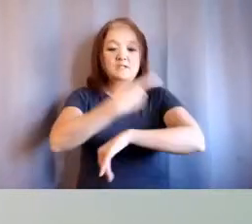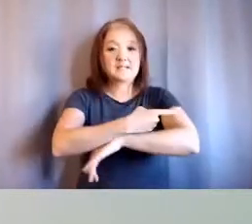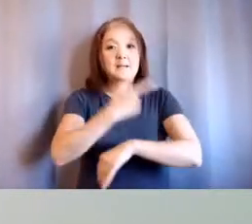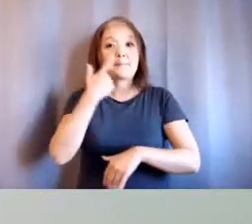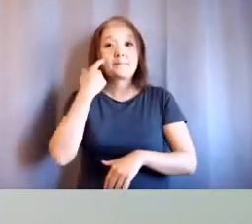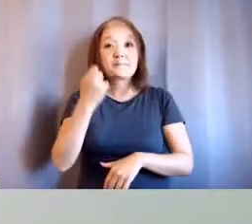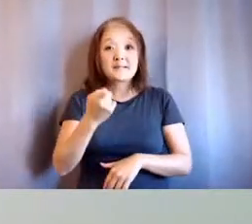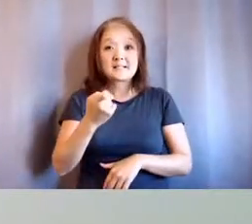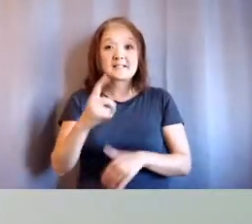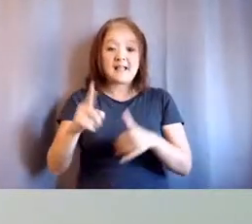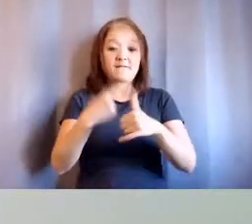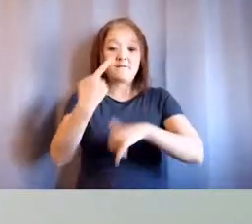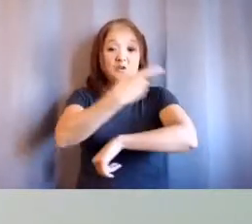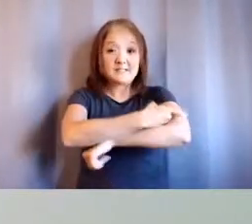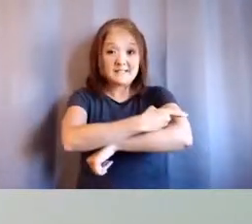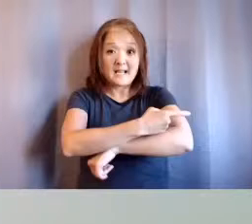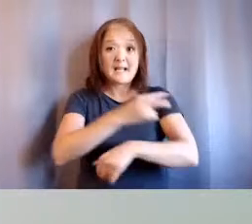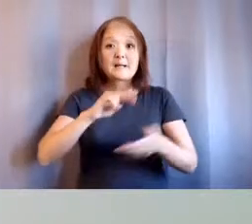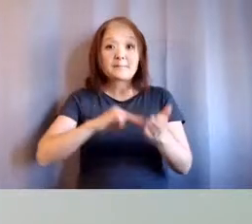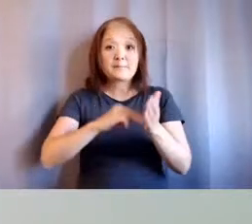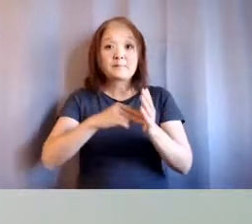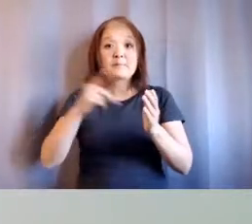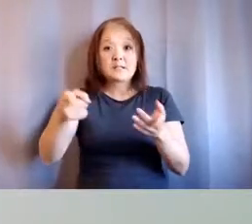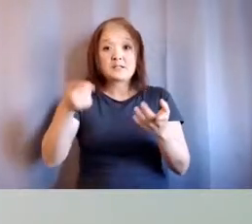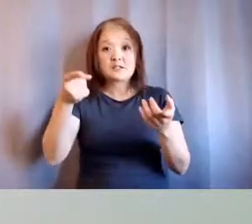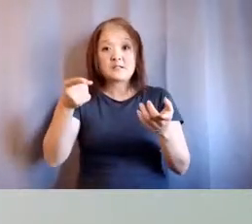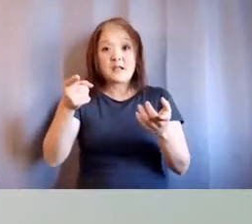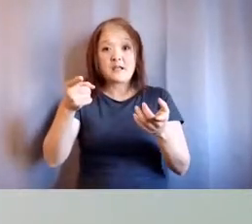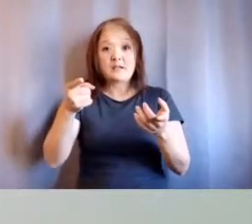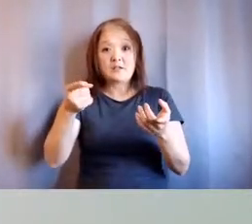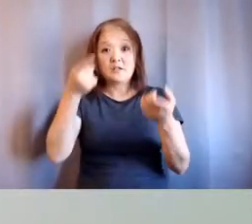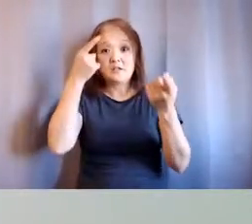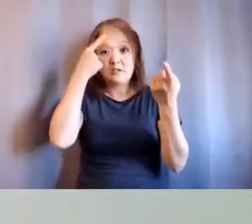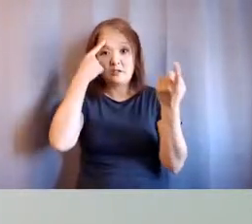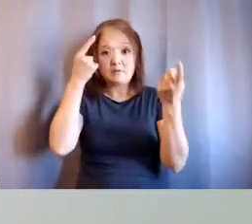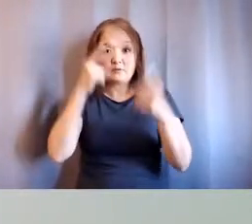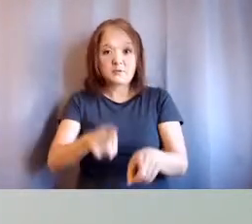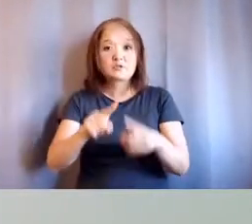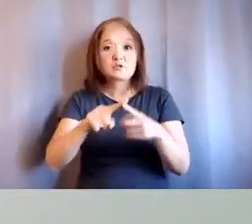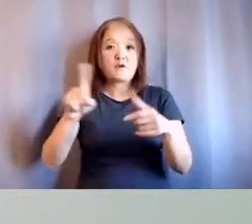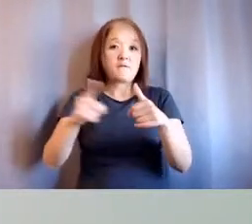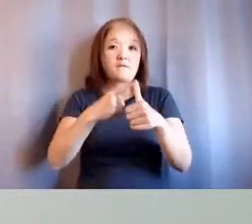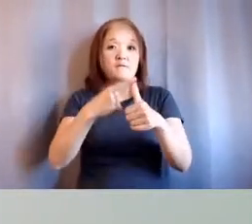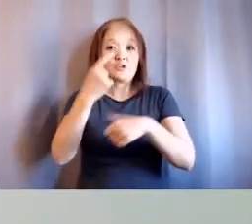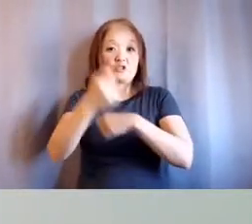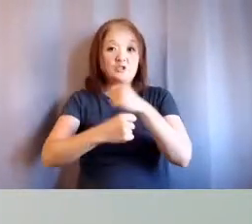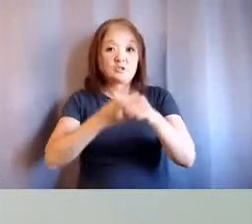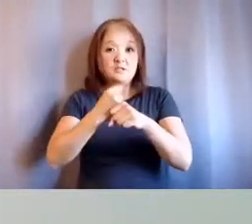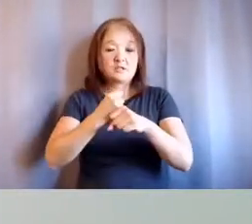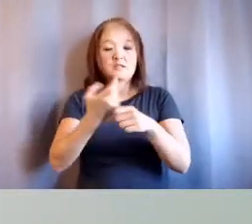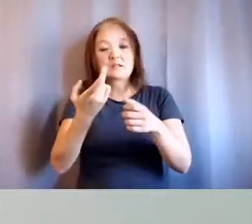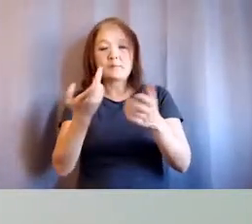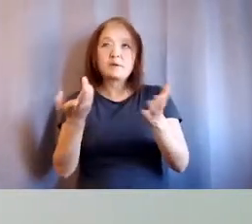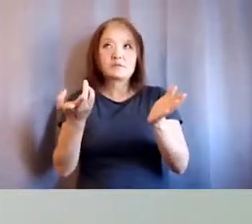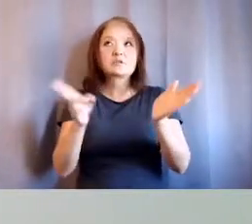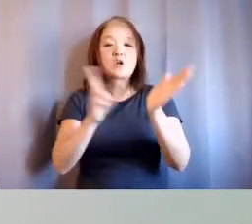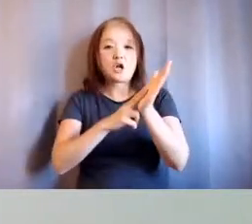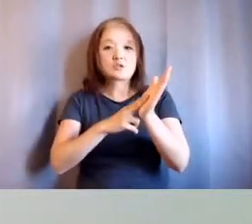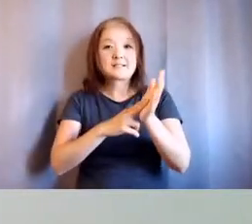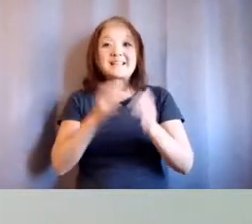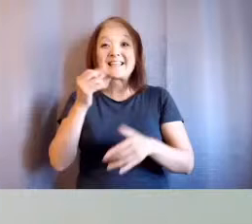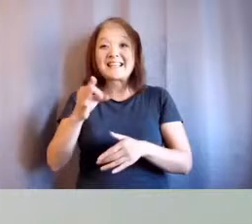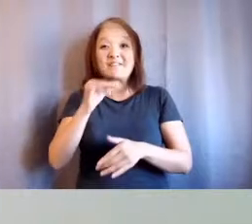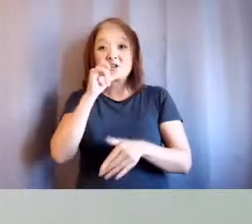also consummating your year-to-year contract. If you don't show up on that first day, you may or may not